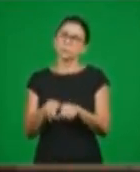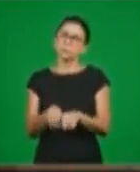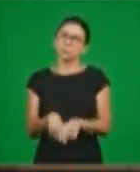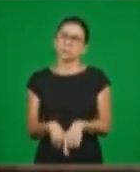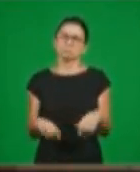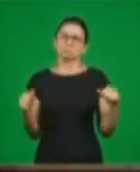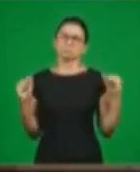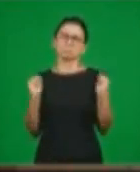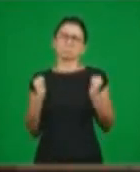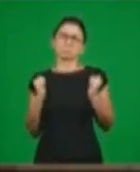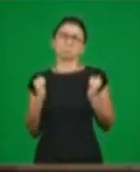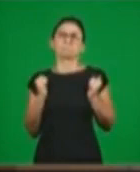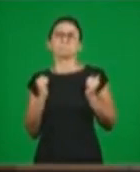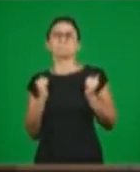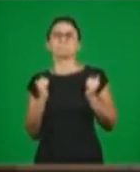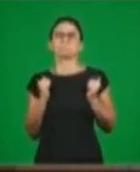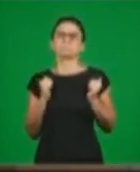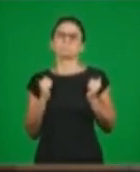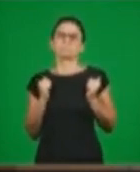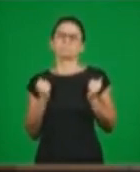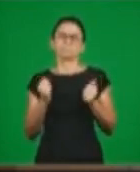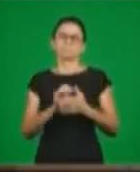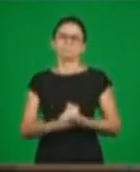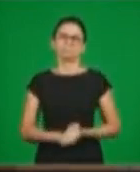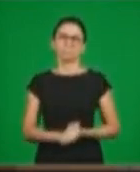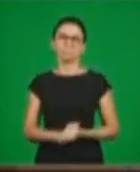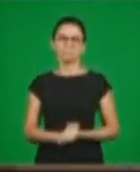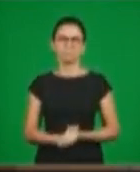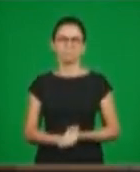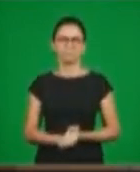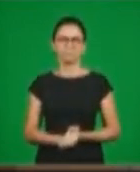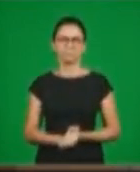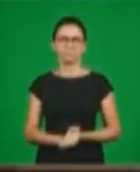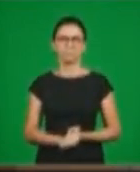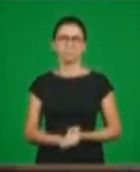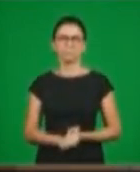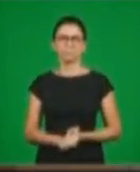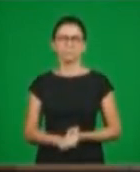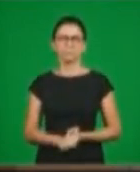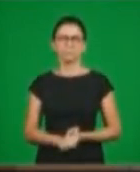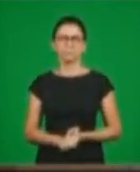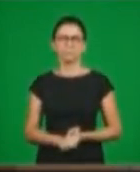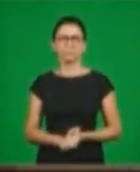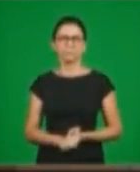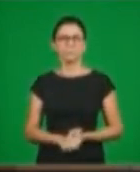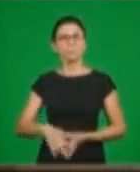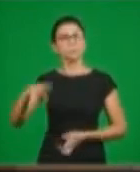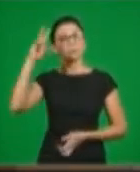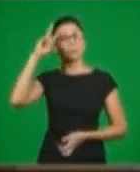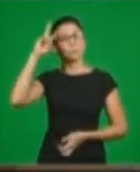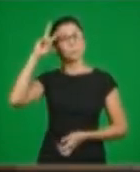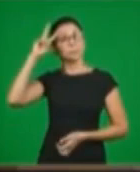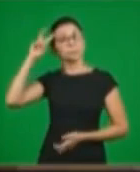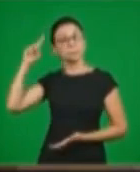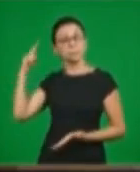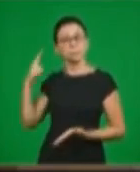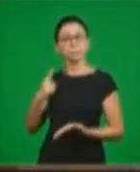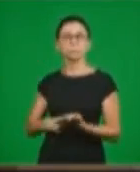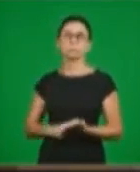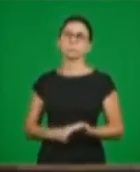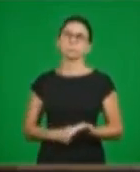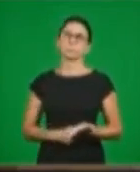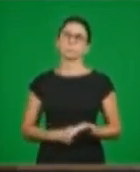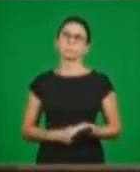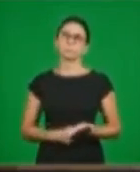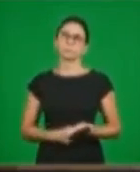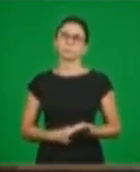the beach is way closer than they think. You know, LeBron, Copacabana. We have to remember that